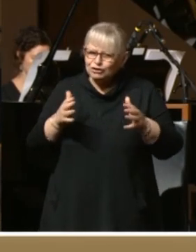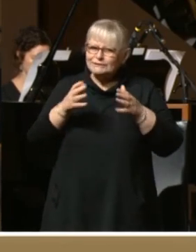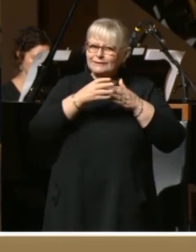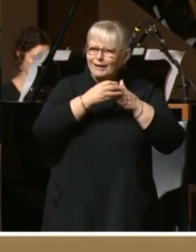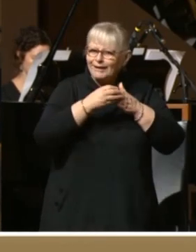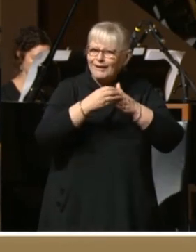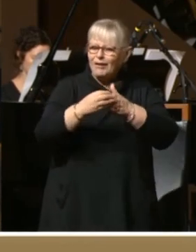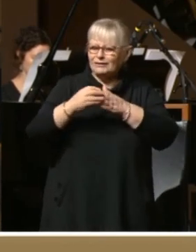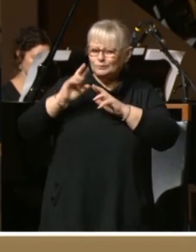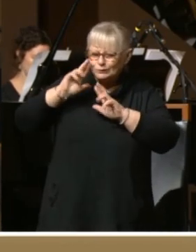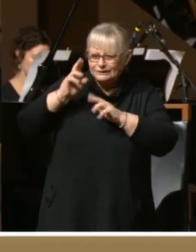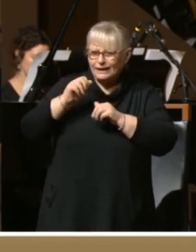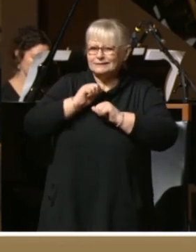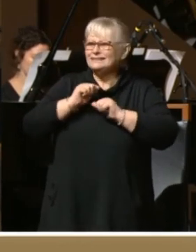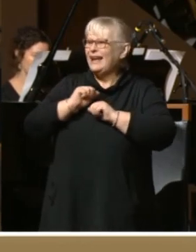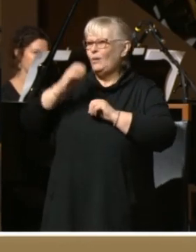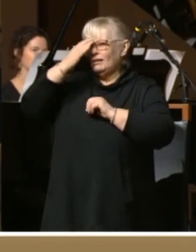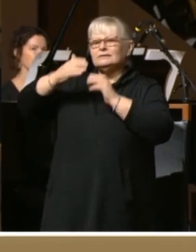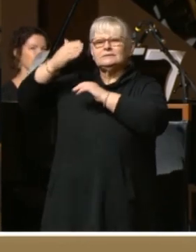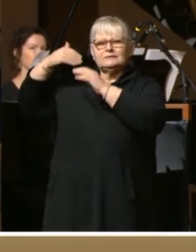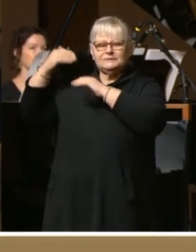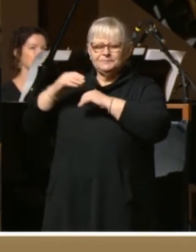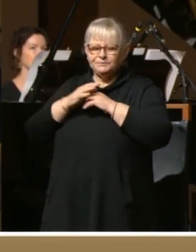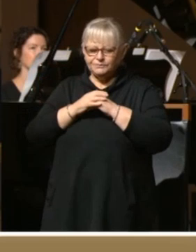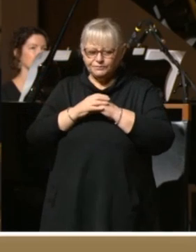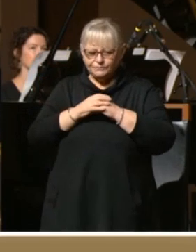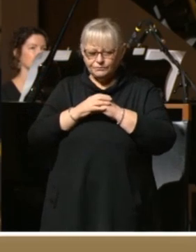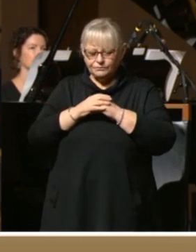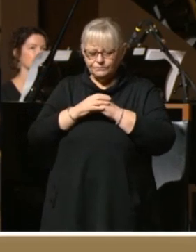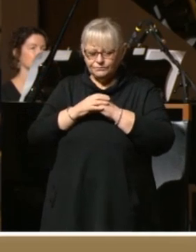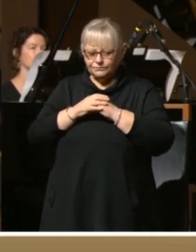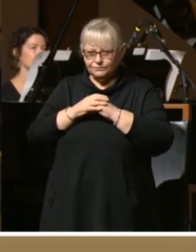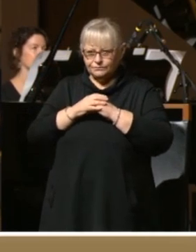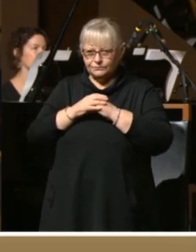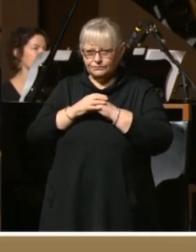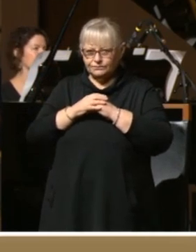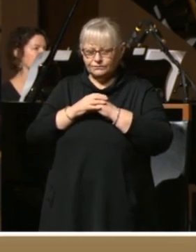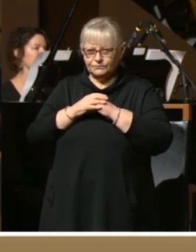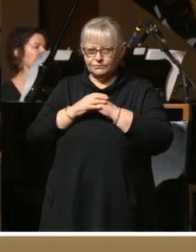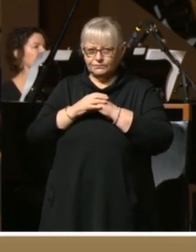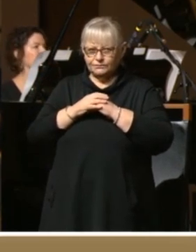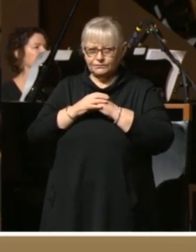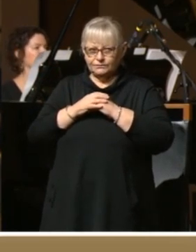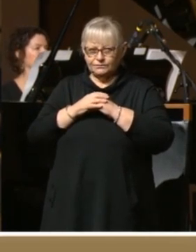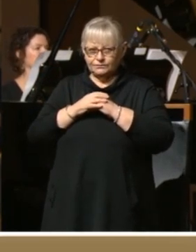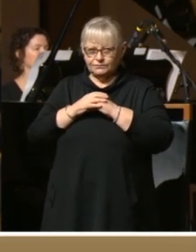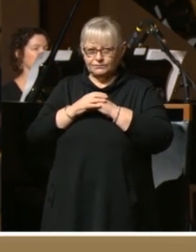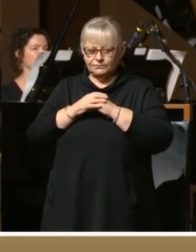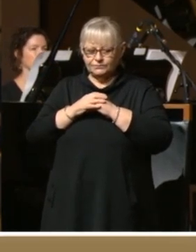protect us, our old people. Niani, Injamali, Nurubangila, Balanin, Walawin, Galanga,